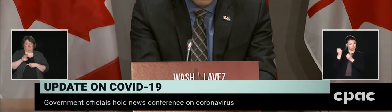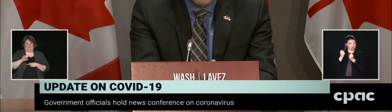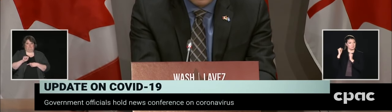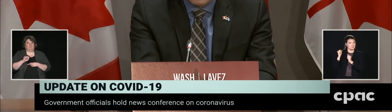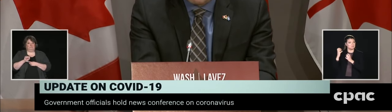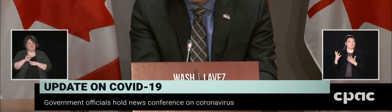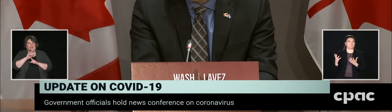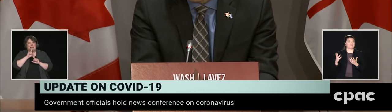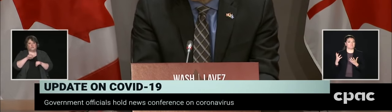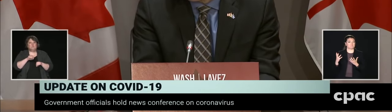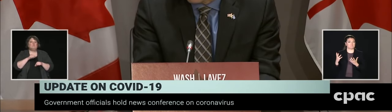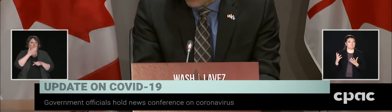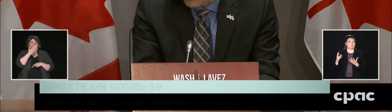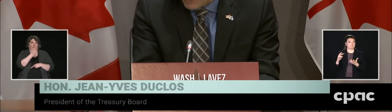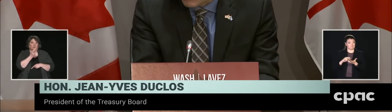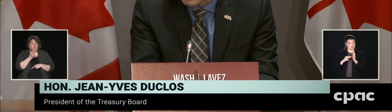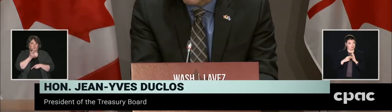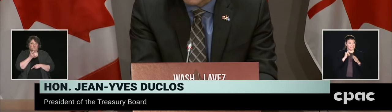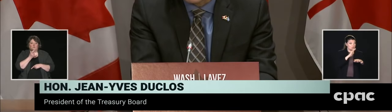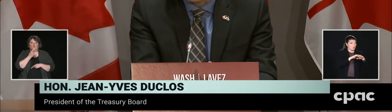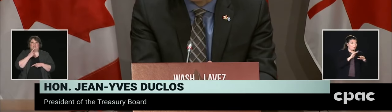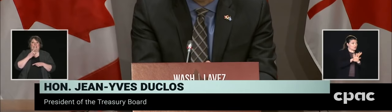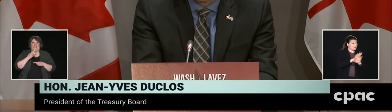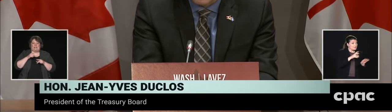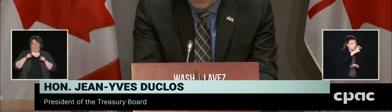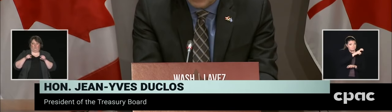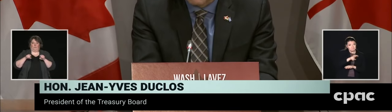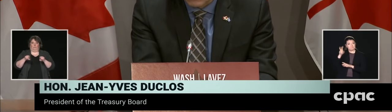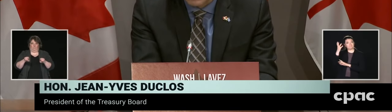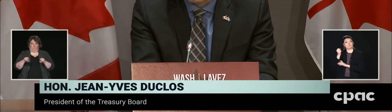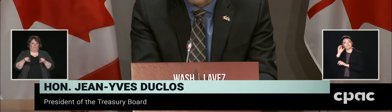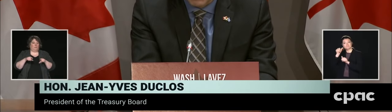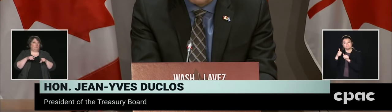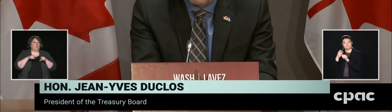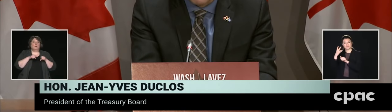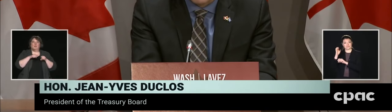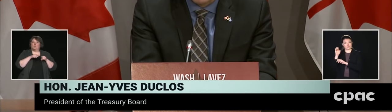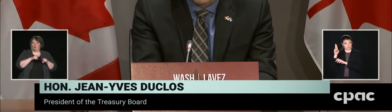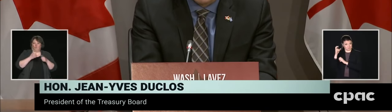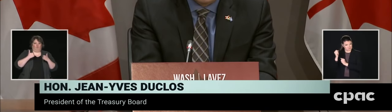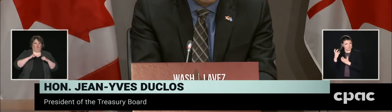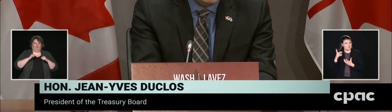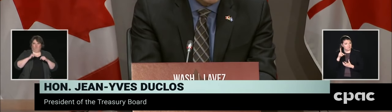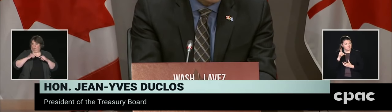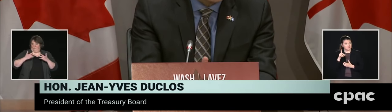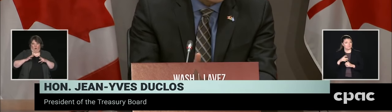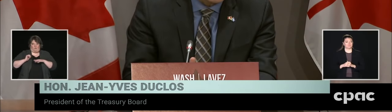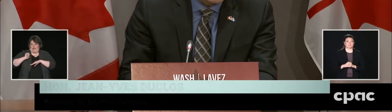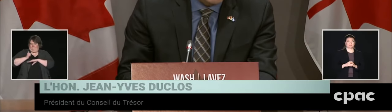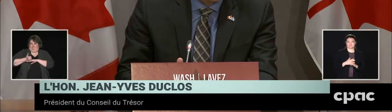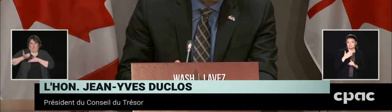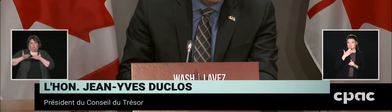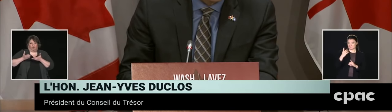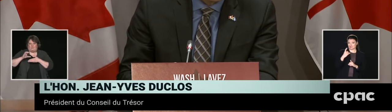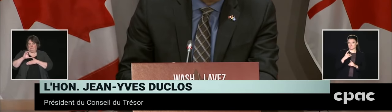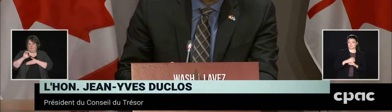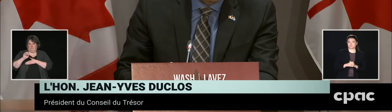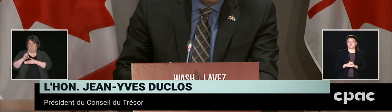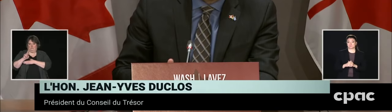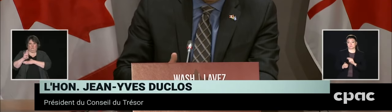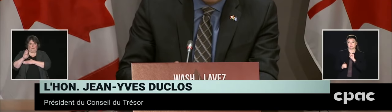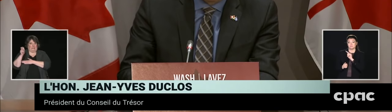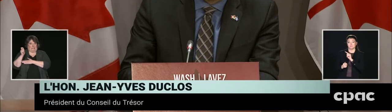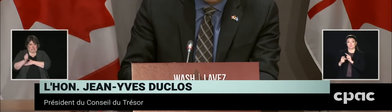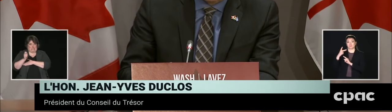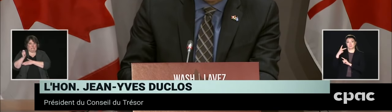is the implementation at a very rapid pace of the Canada Emergency Response Benefit, which initially had the objective of